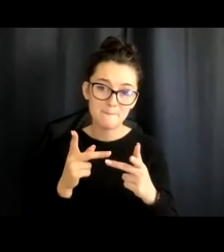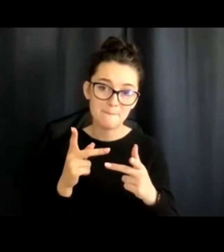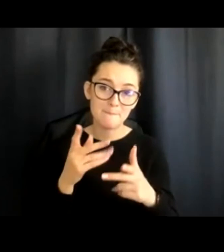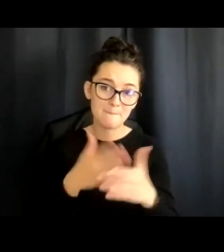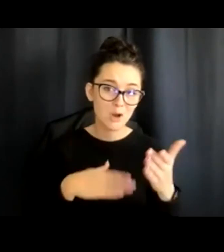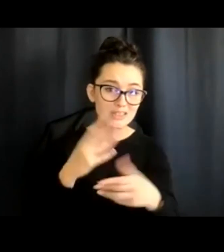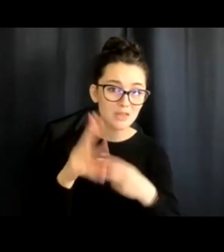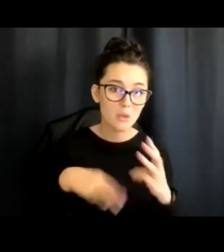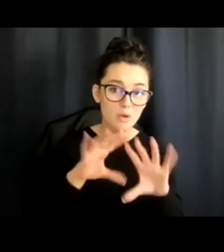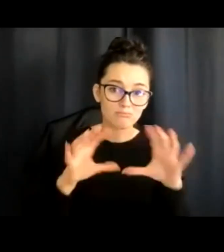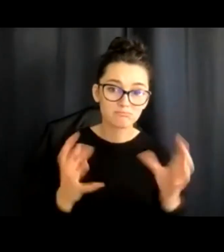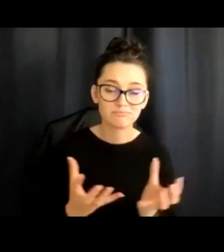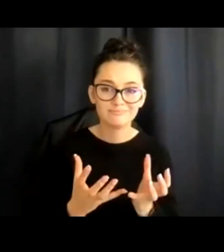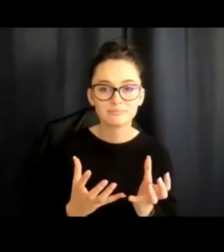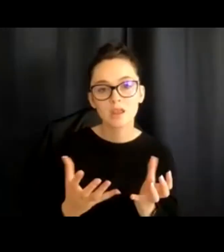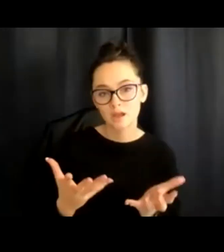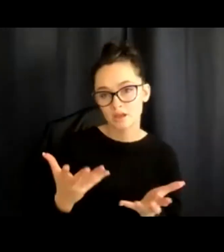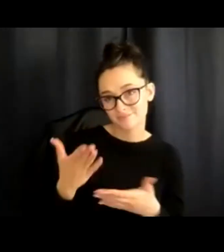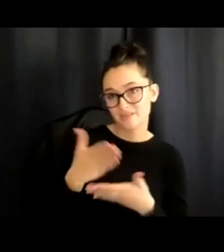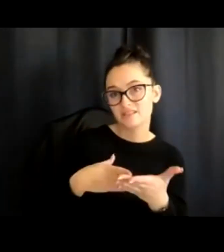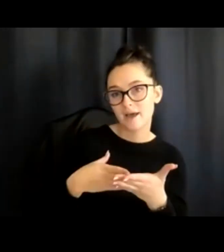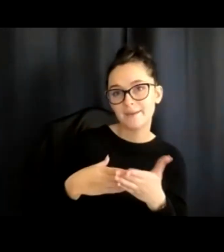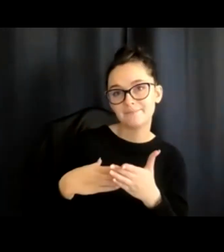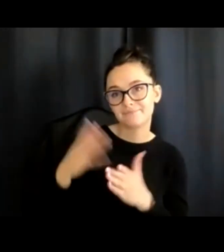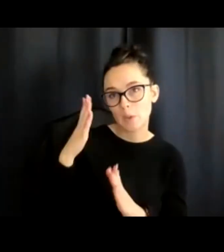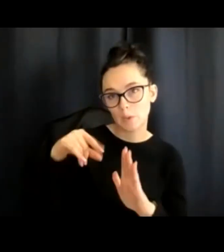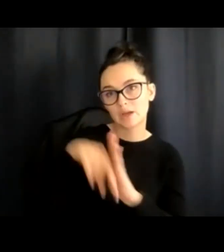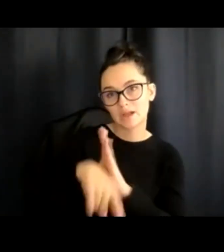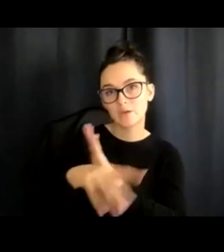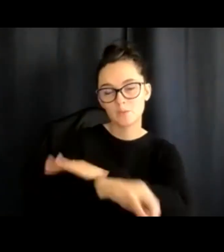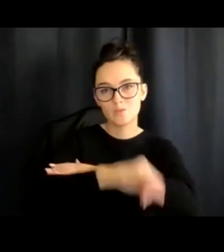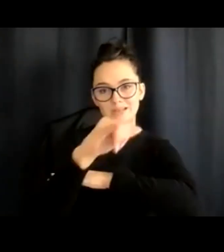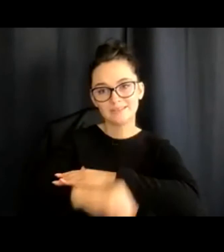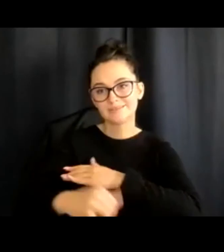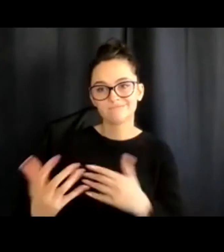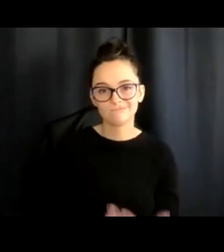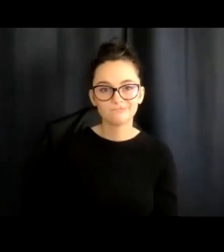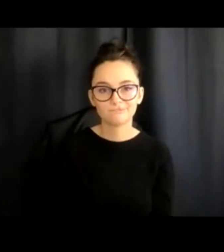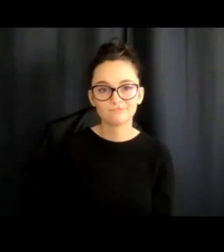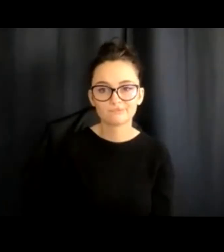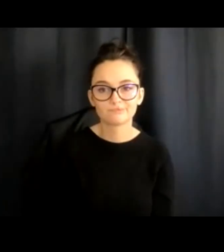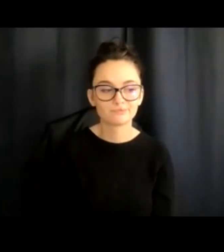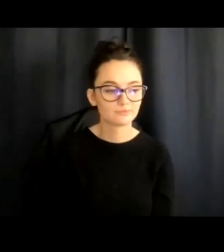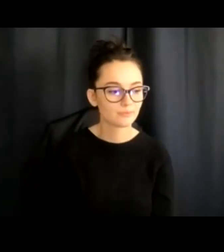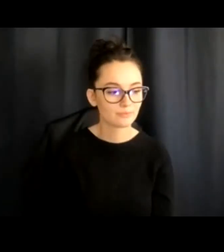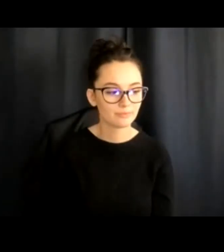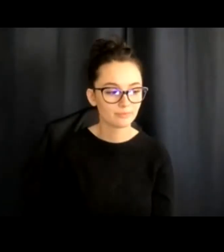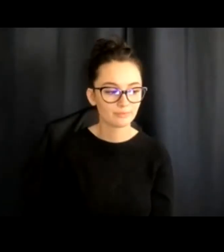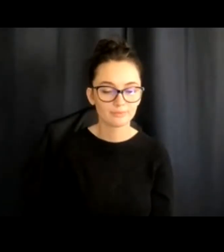the world they kill whales, unfortunately. I mean, and we're